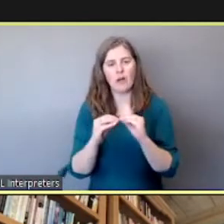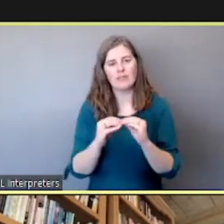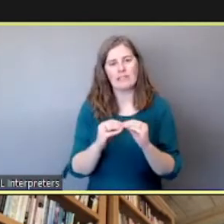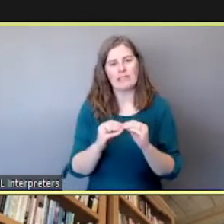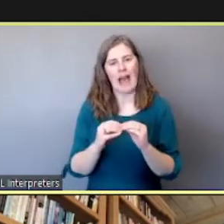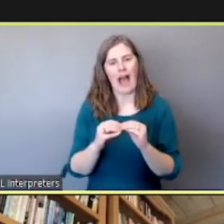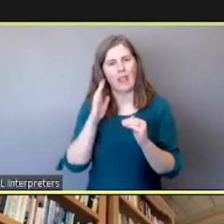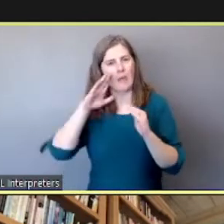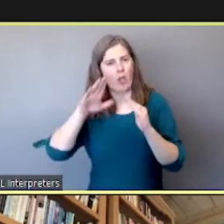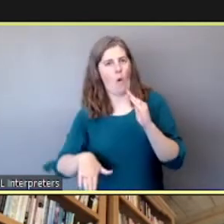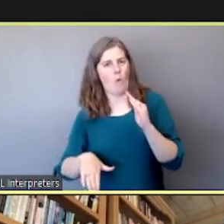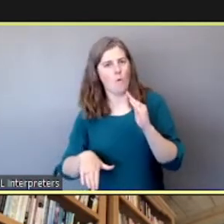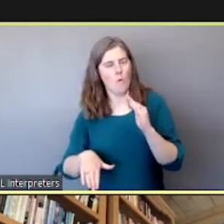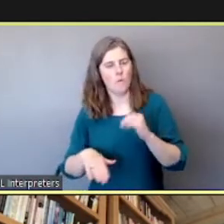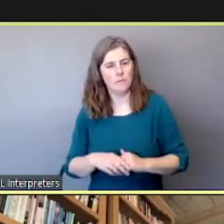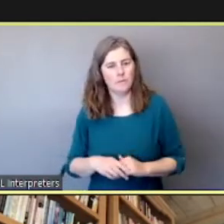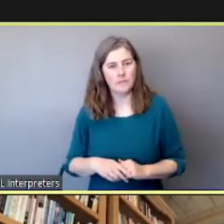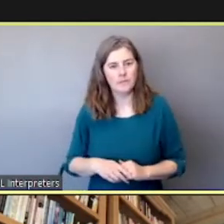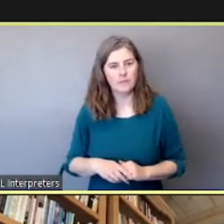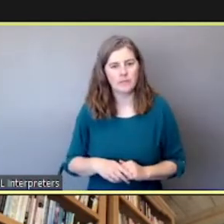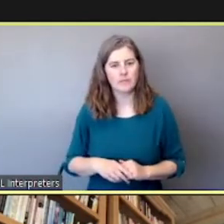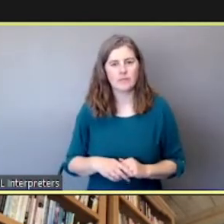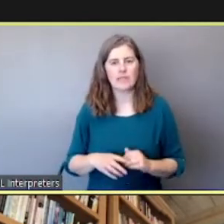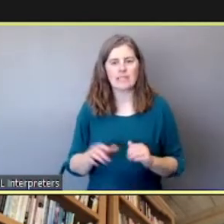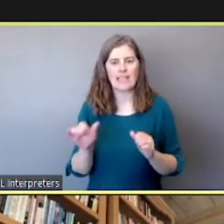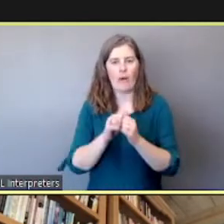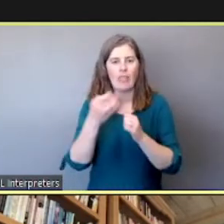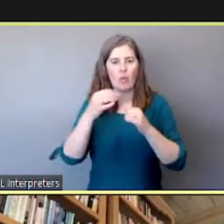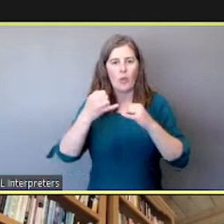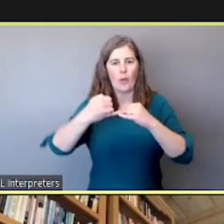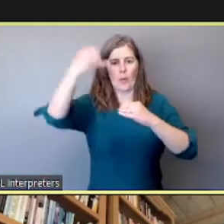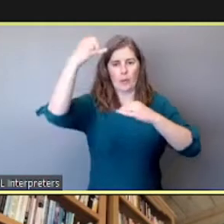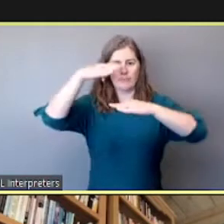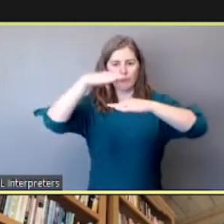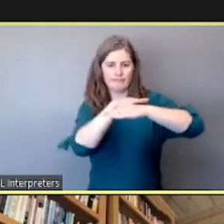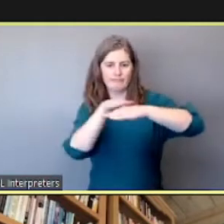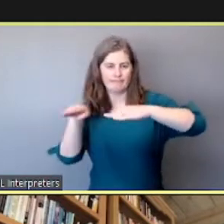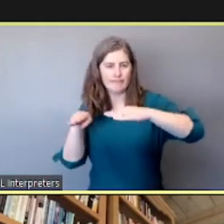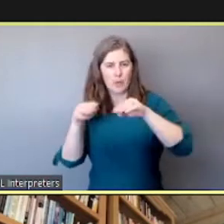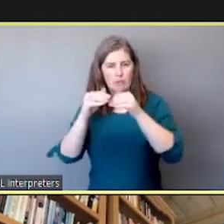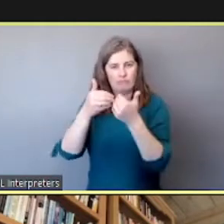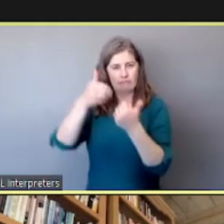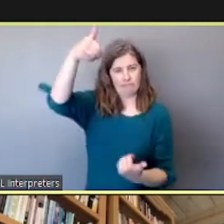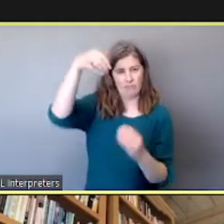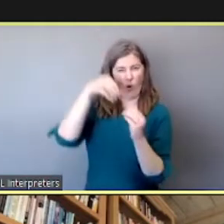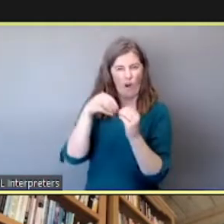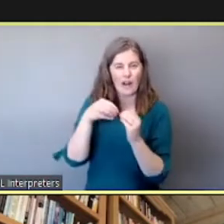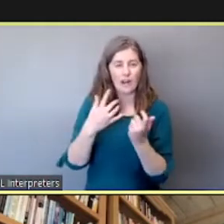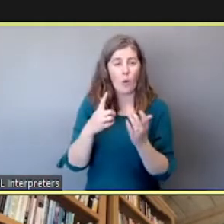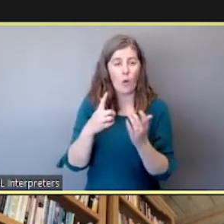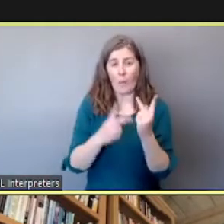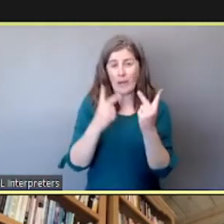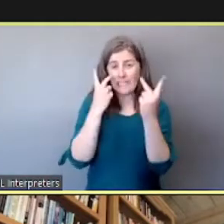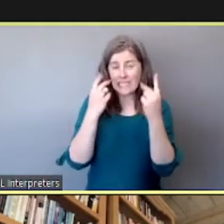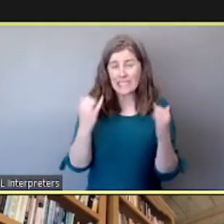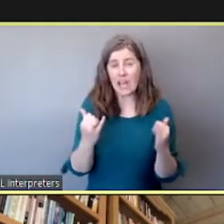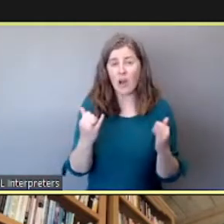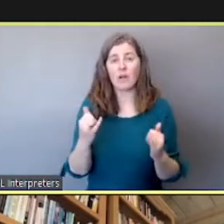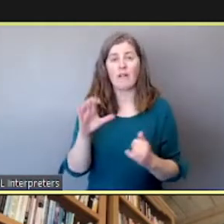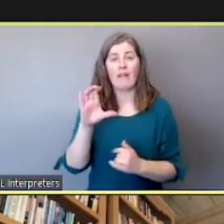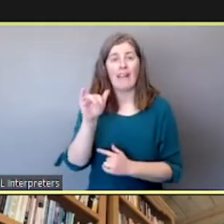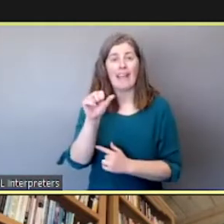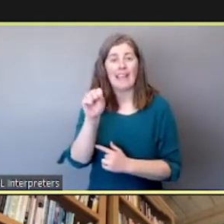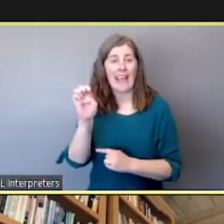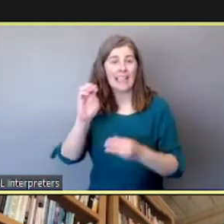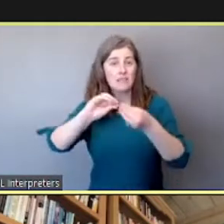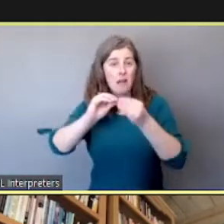far below as the blue line is above and illustrate the gap. And so what we're seeing though is both case rates and